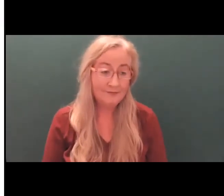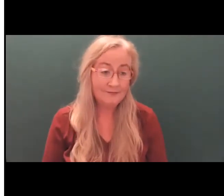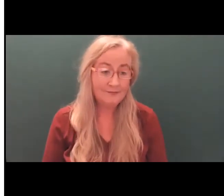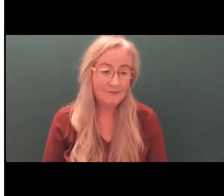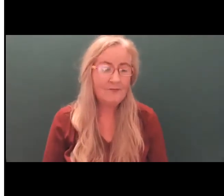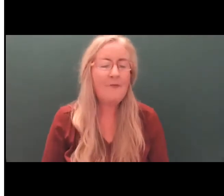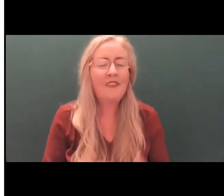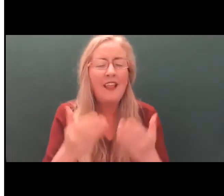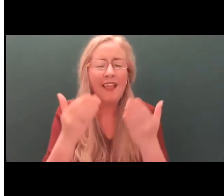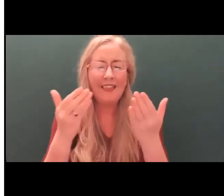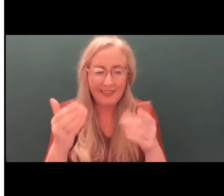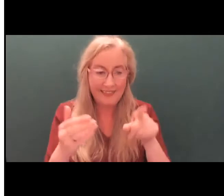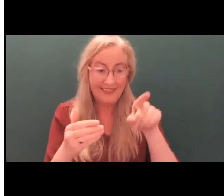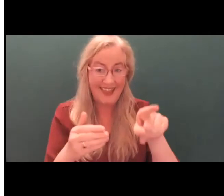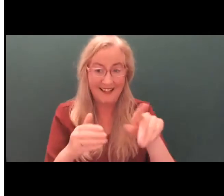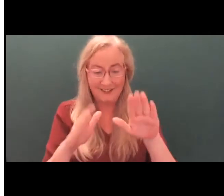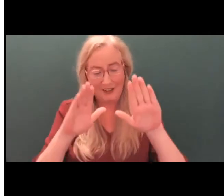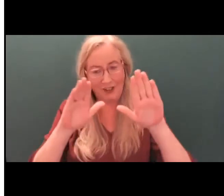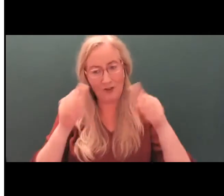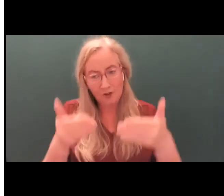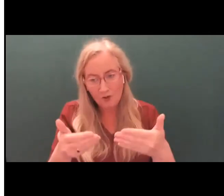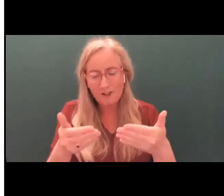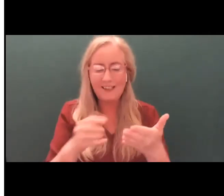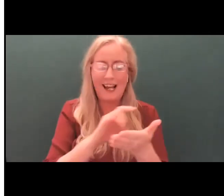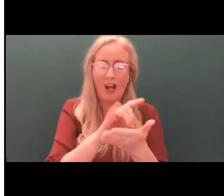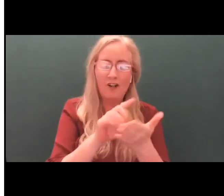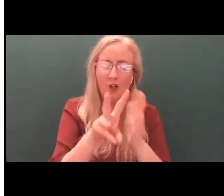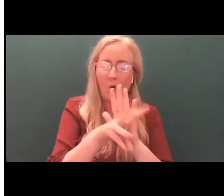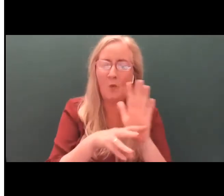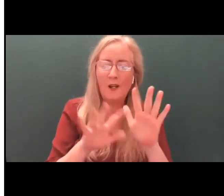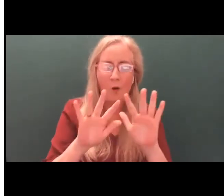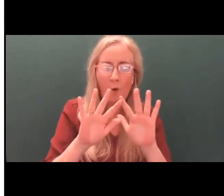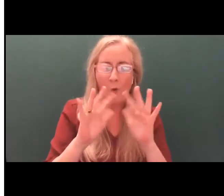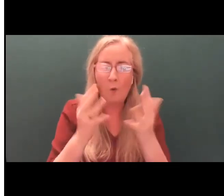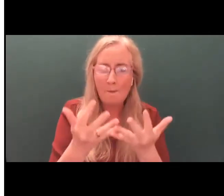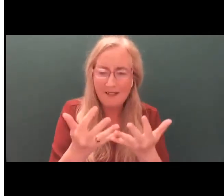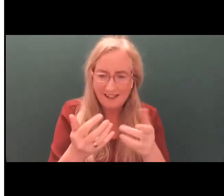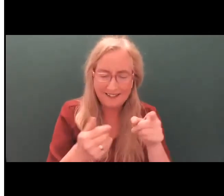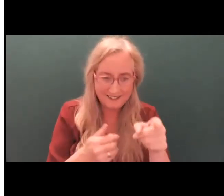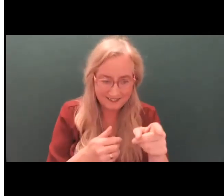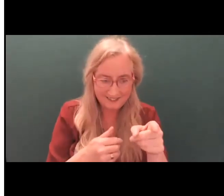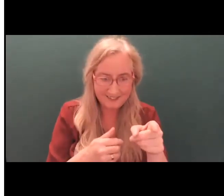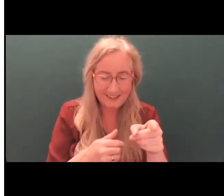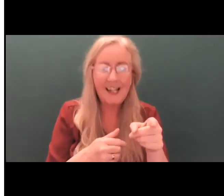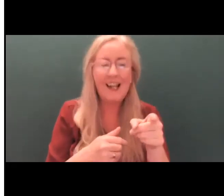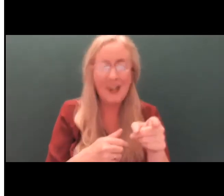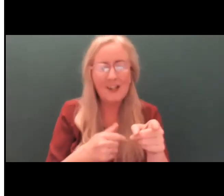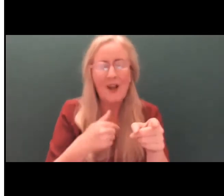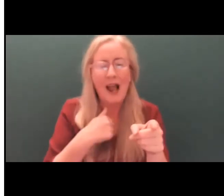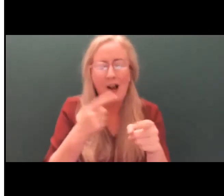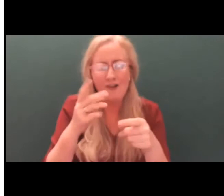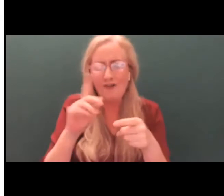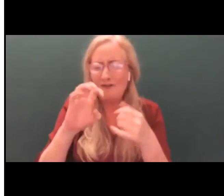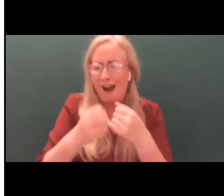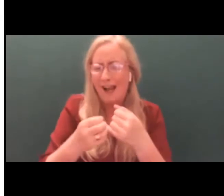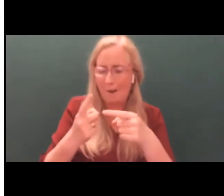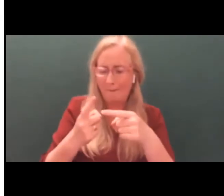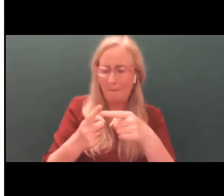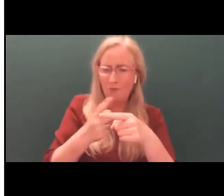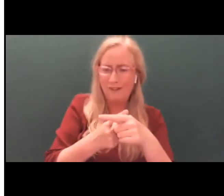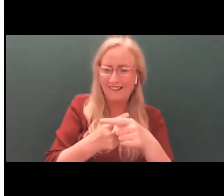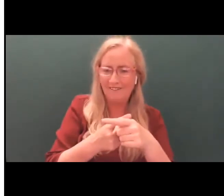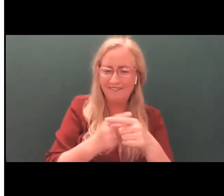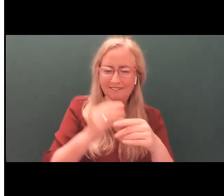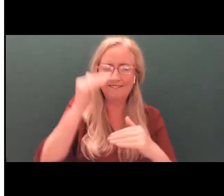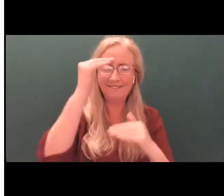And so that's your introduction to the Heritage Week website. I've kept it as brief but as informative as I could.